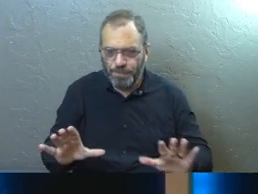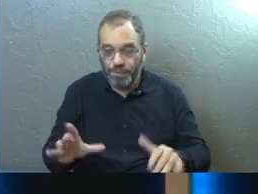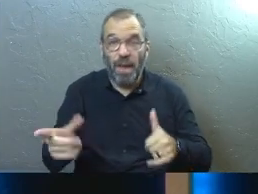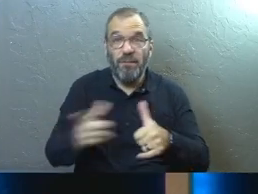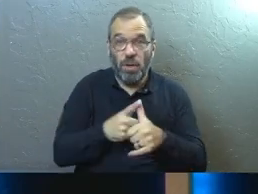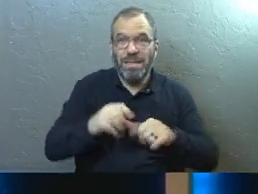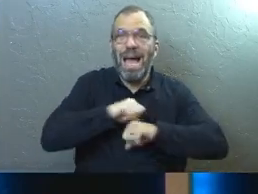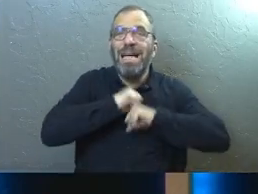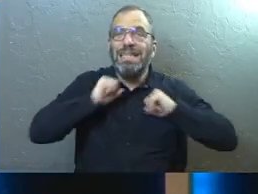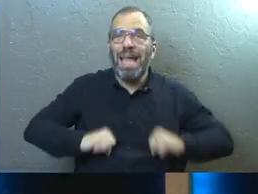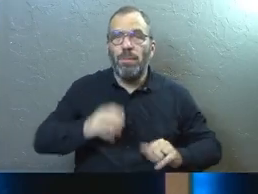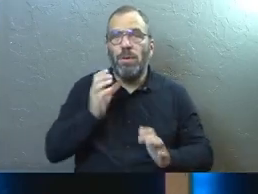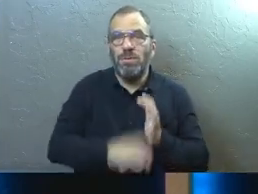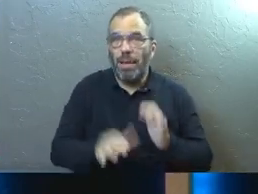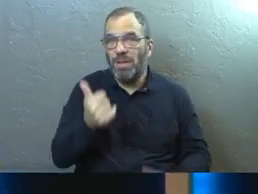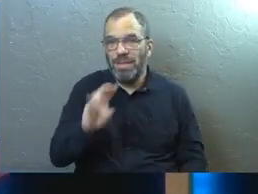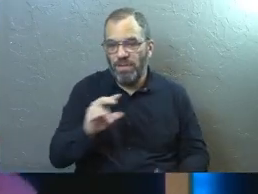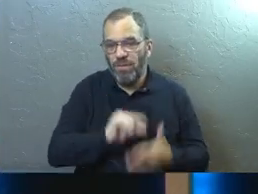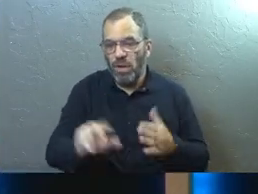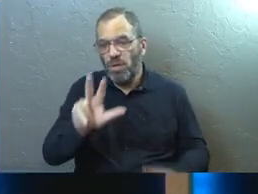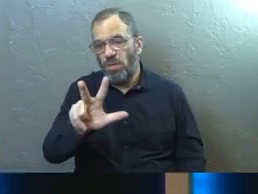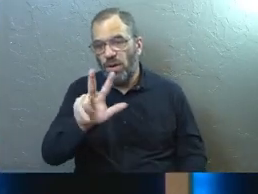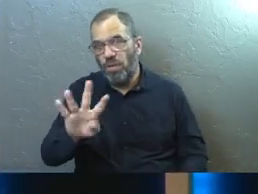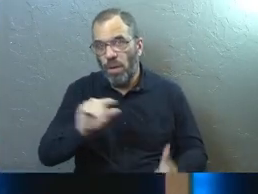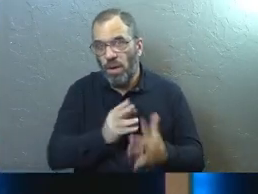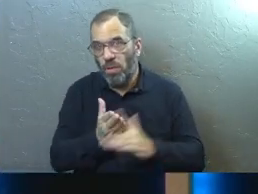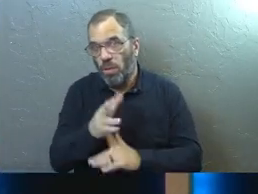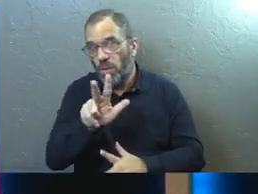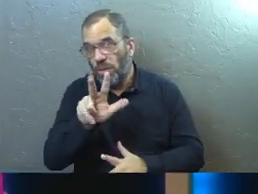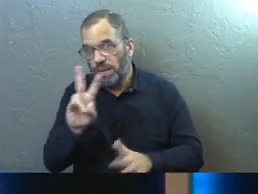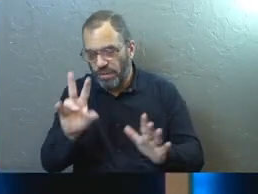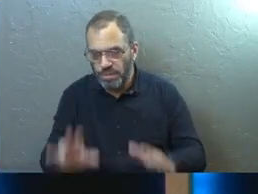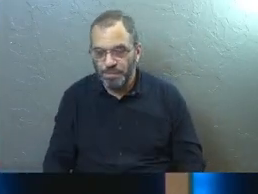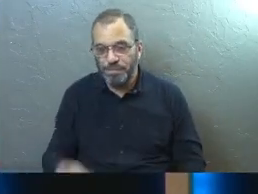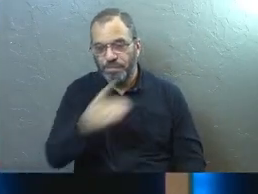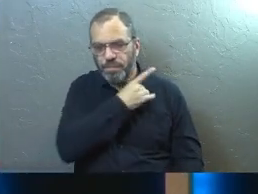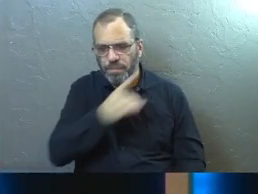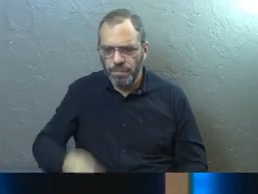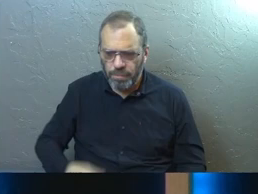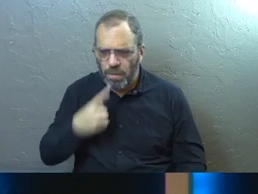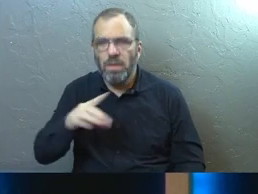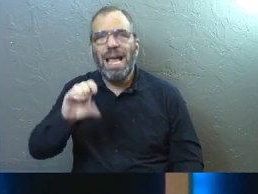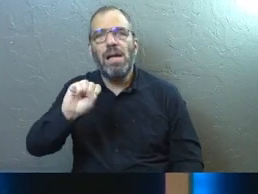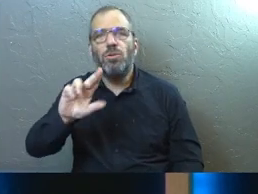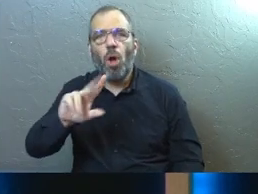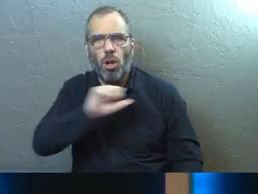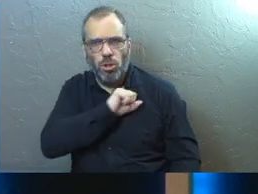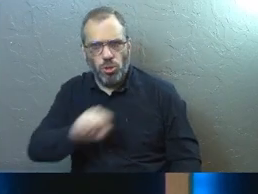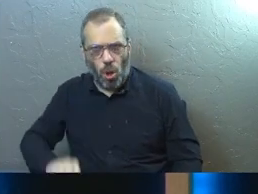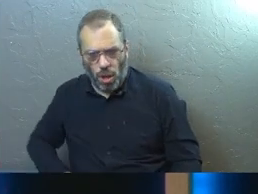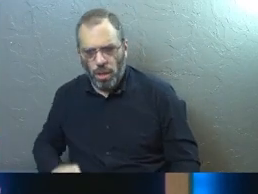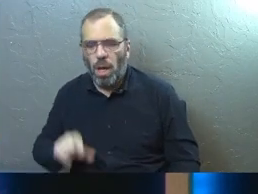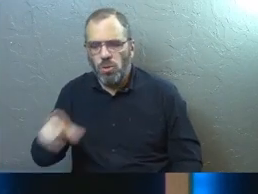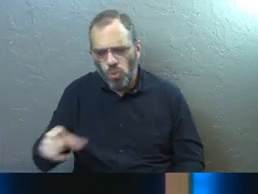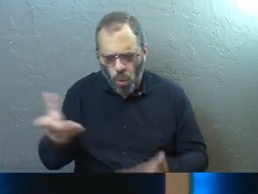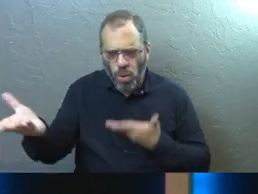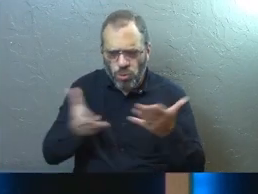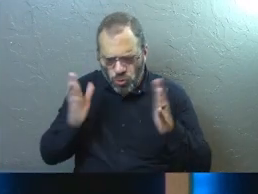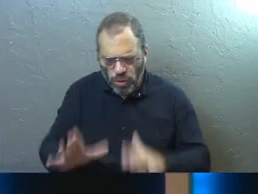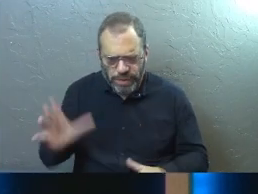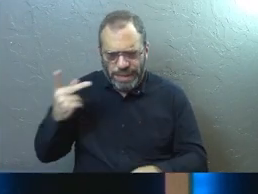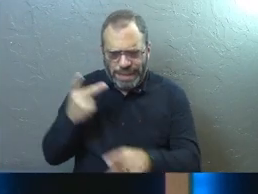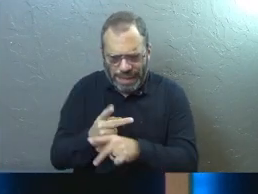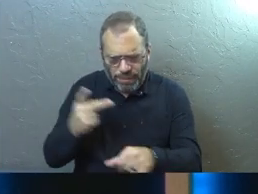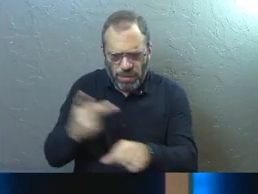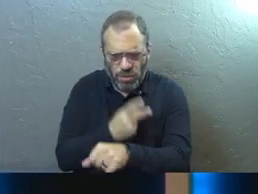in 1 Samuel chapter 17. We're going to read 34 through 37. But David said to Saul, who's the king of Israel at the time, your servant used to